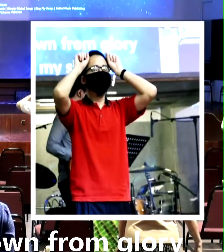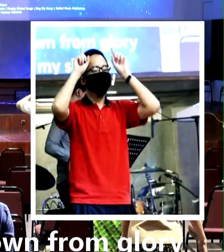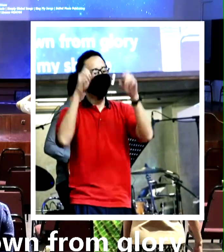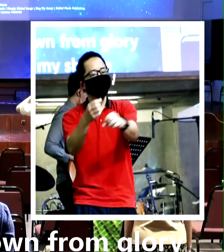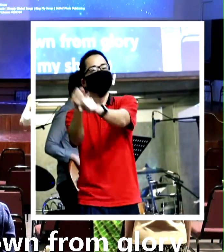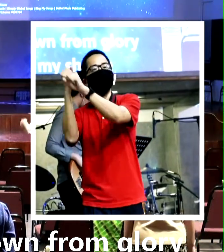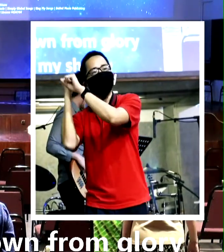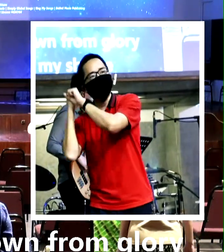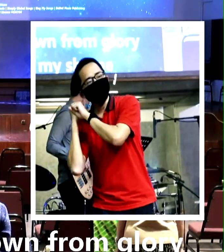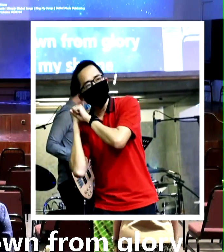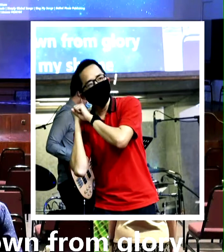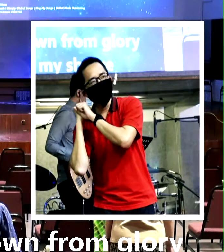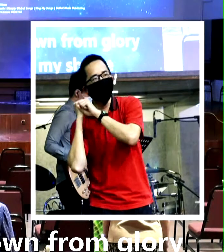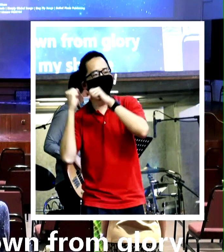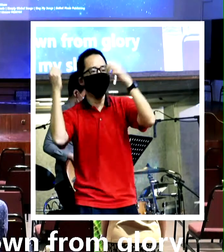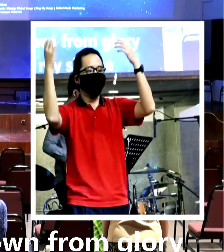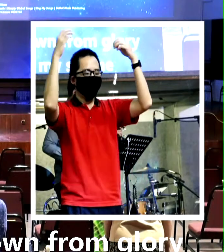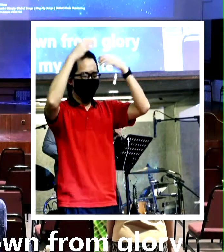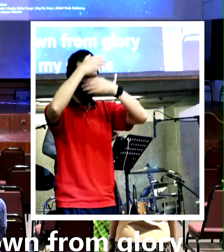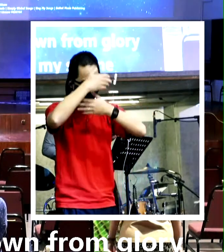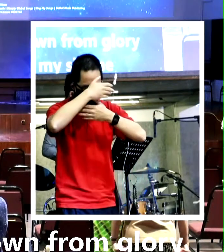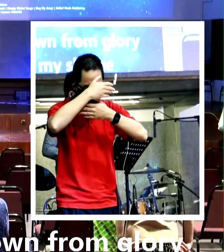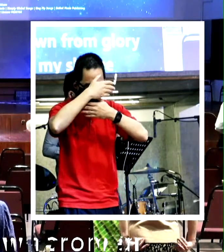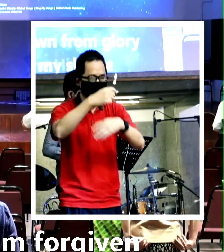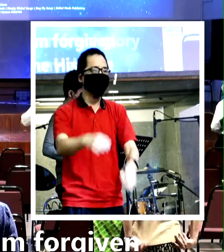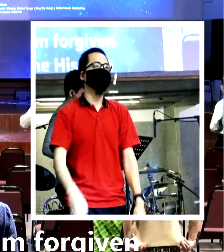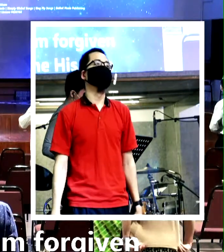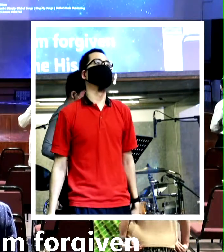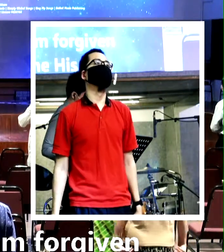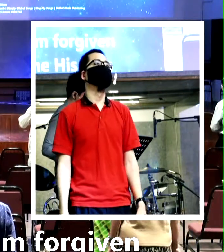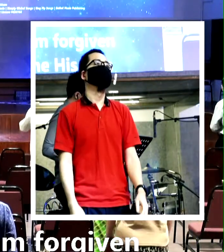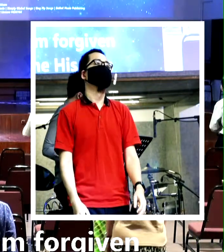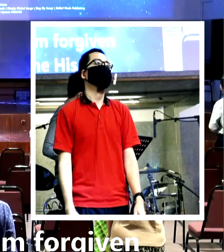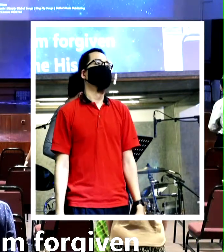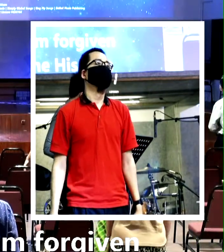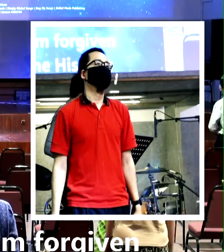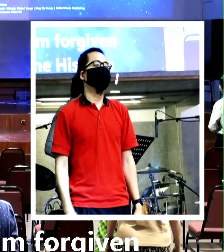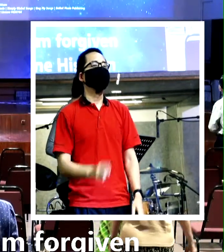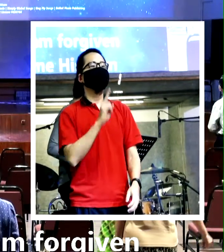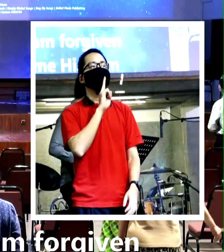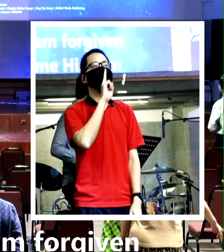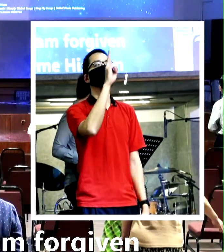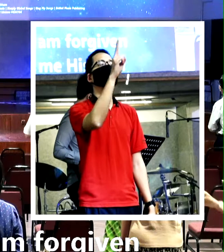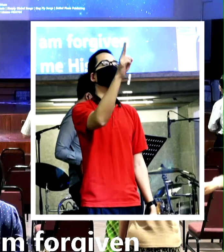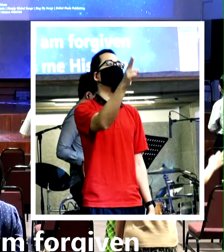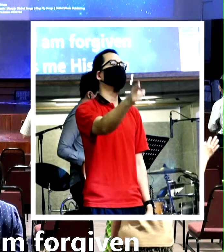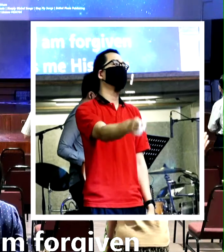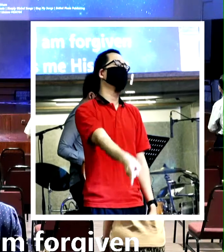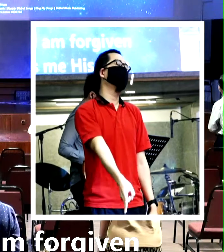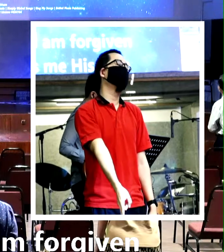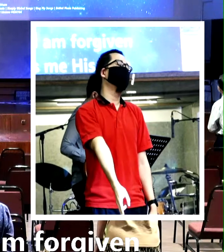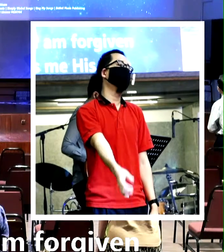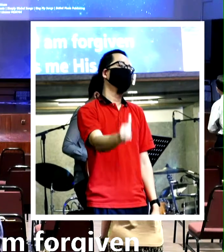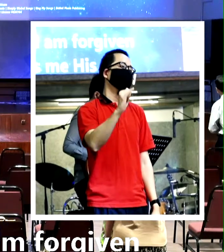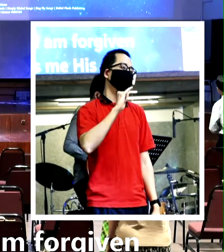sin and bear my shame. The cross has